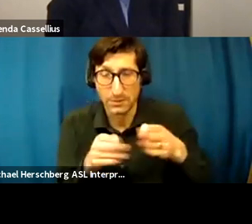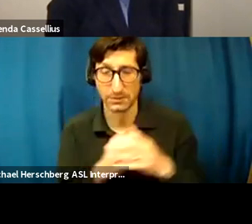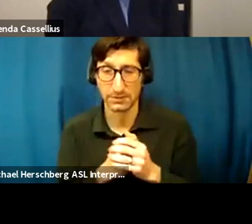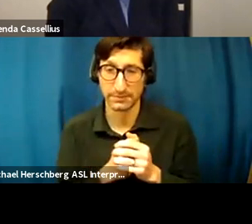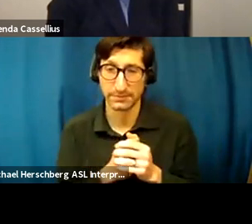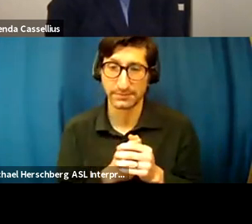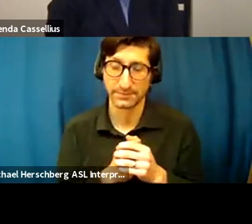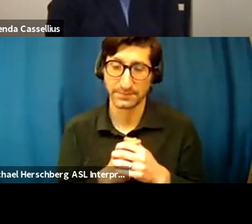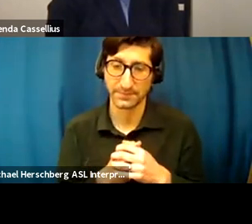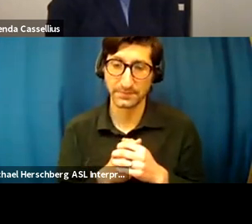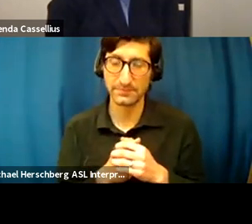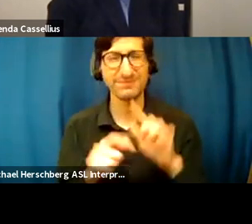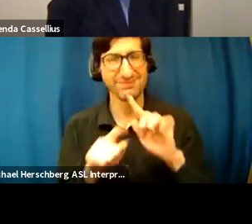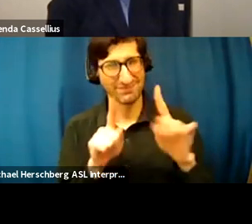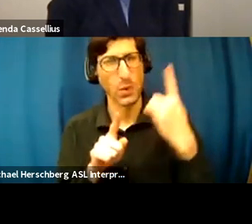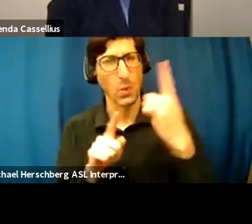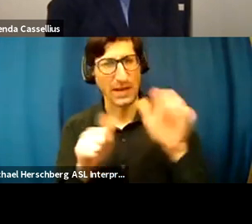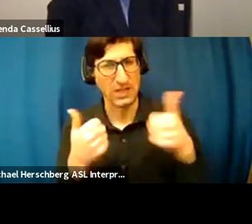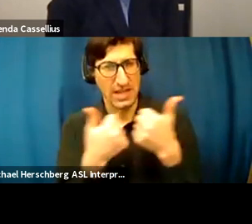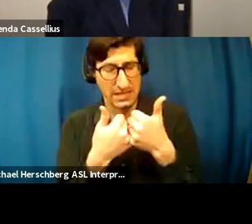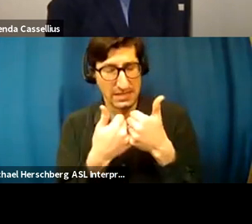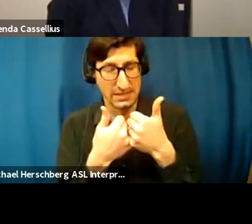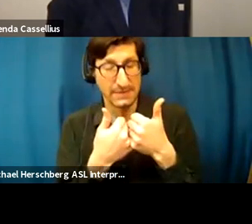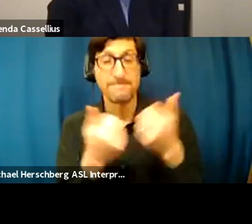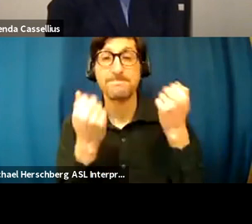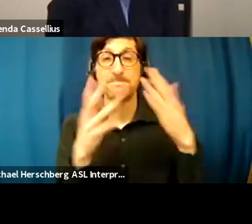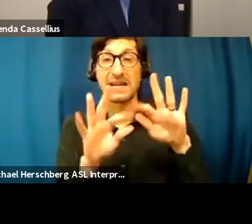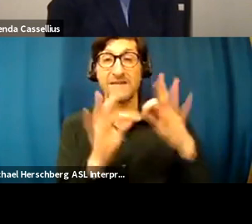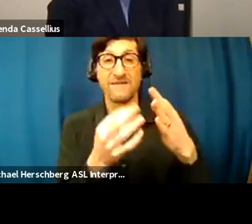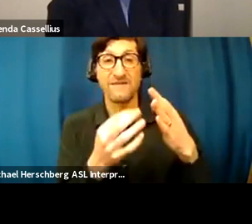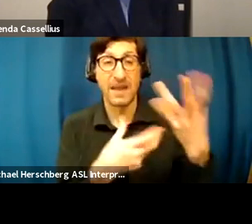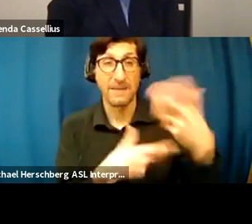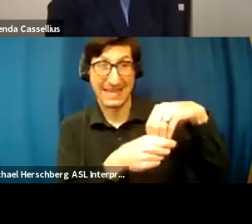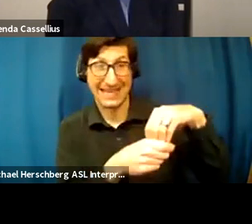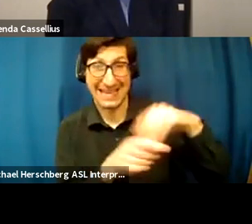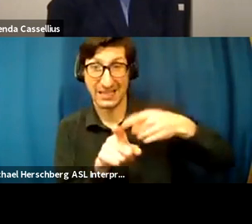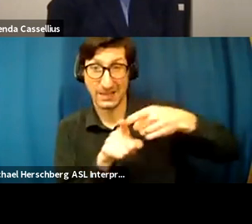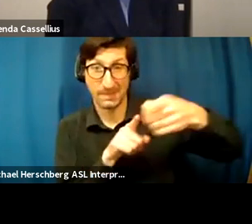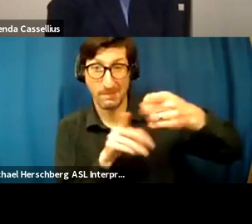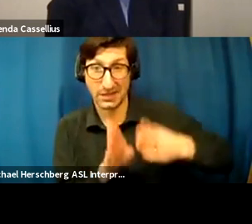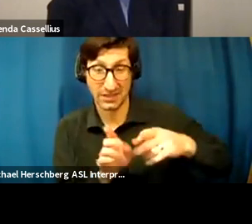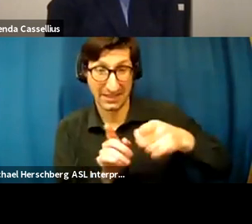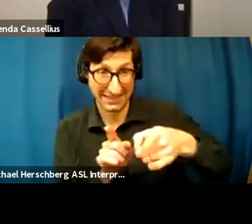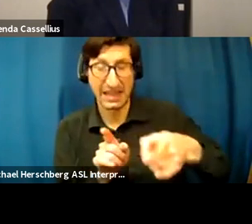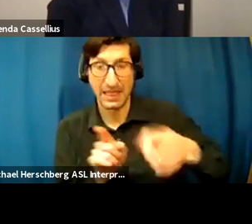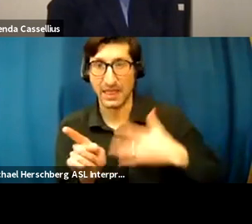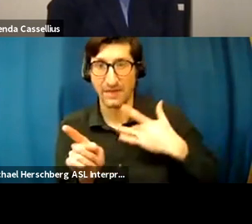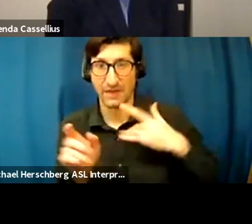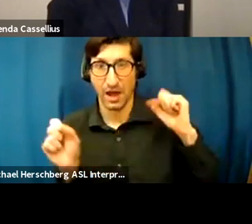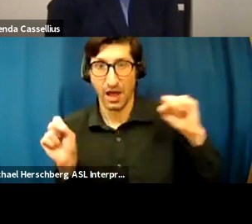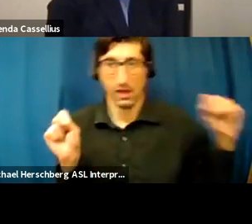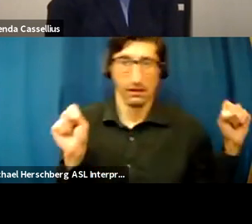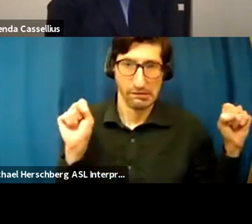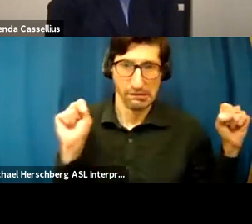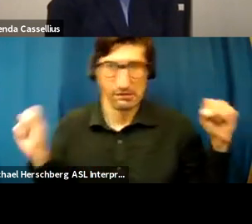part of the challenge was that many of the family engagement specialists were pulled in many directions.